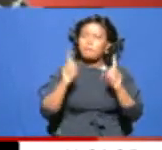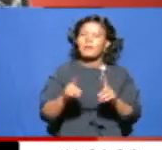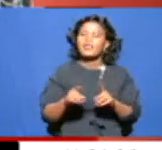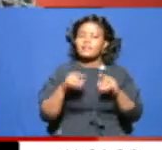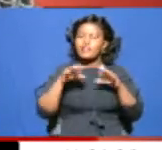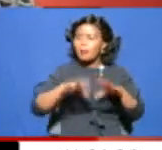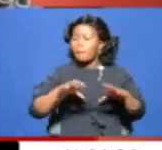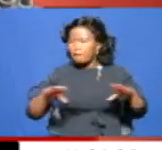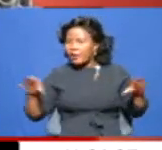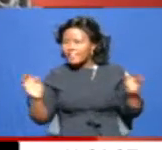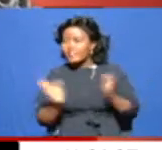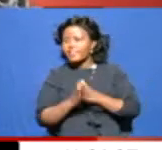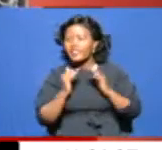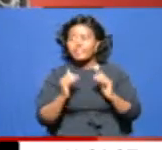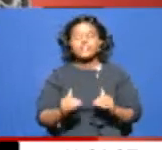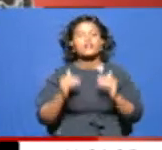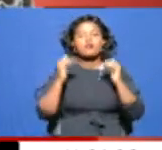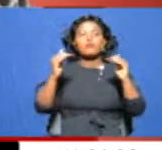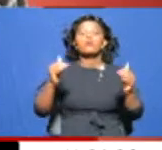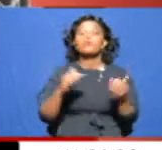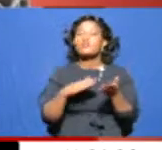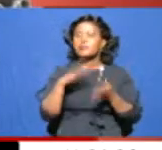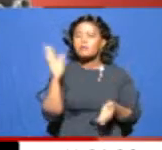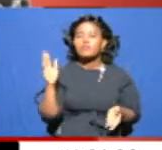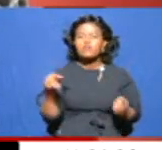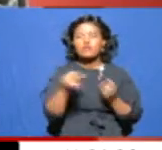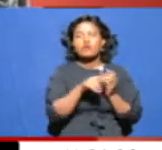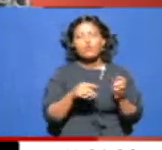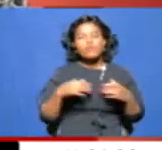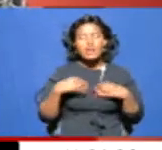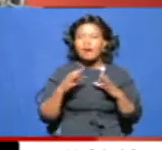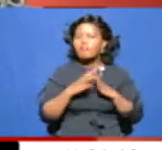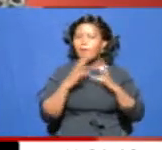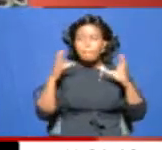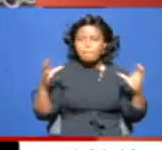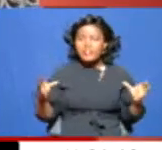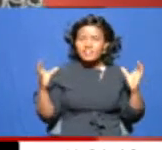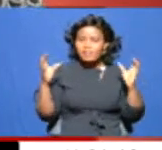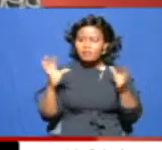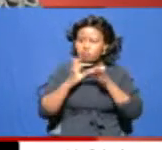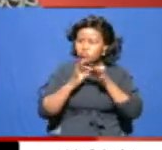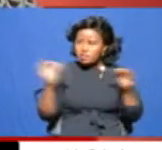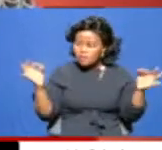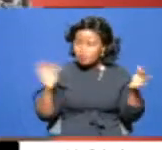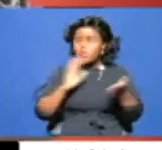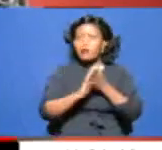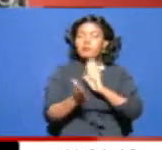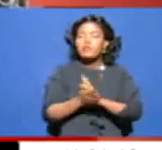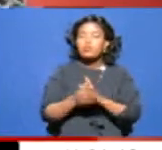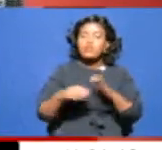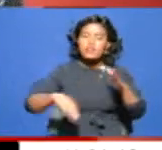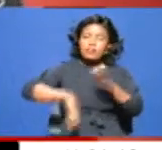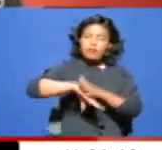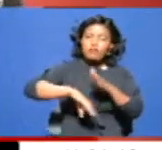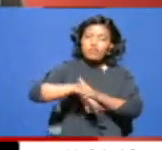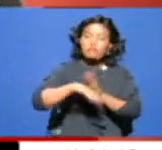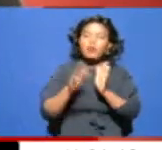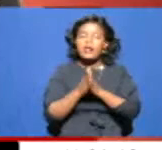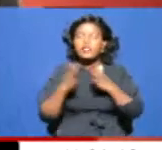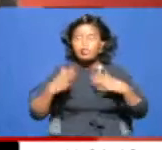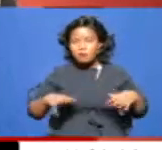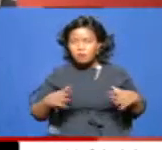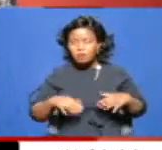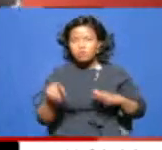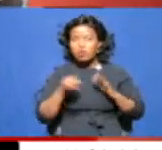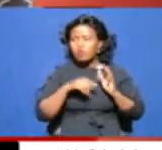change. That's what we are missing. There's a very, very big delink between the league and the fans. We only depend on social media updates.